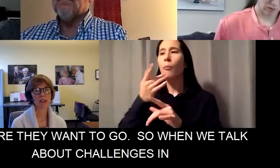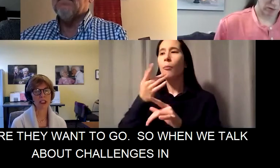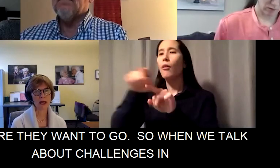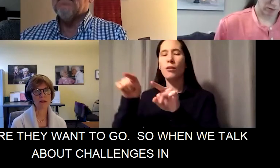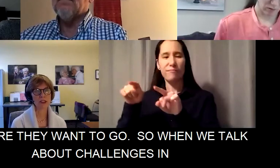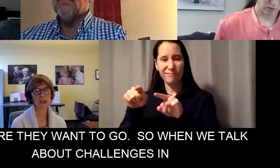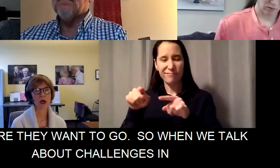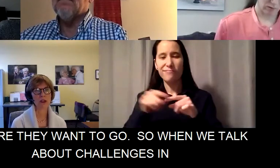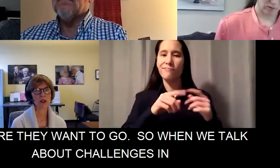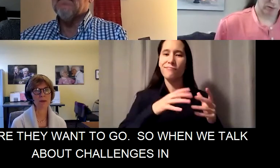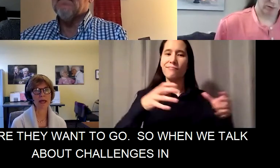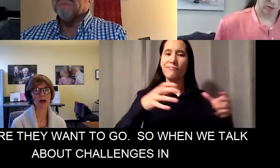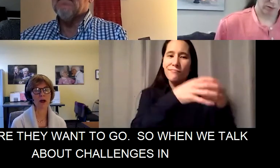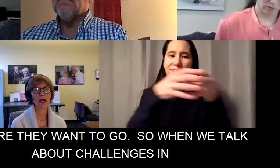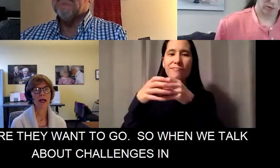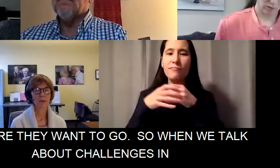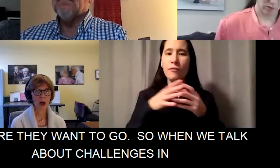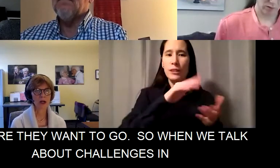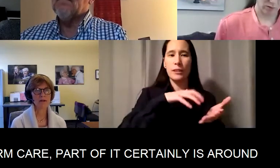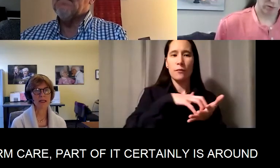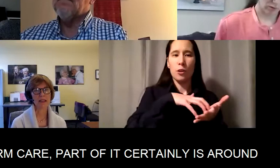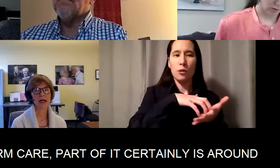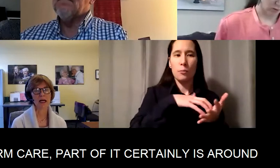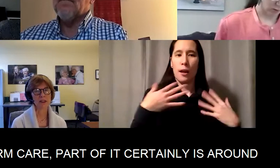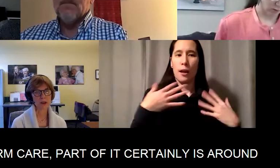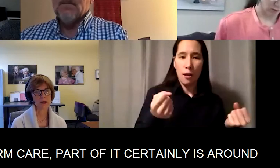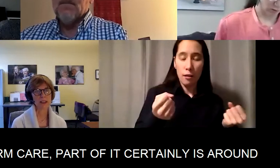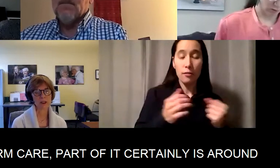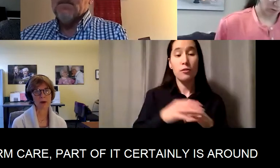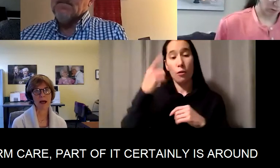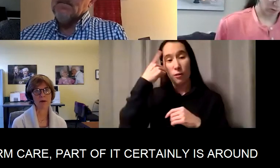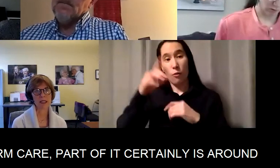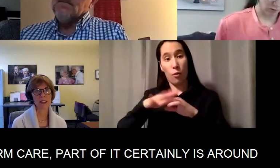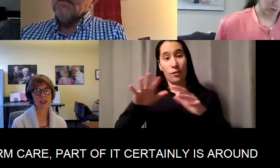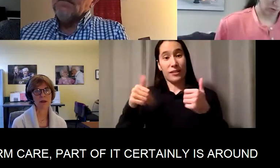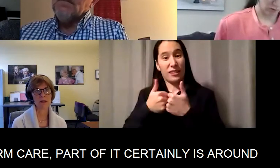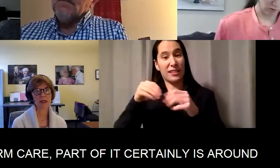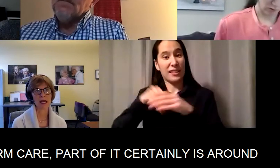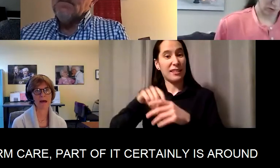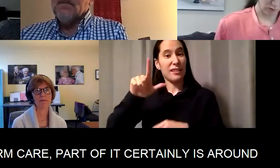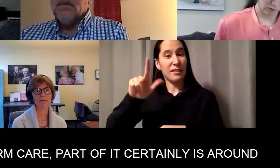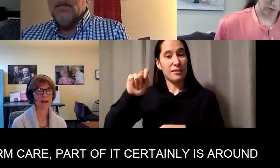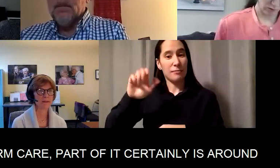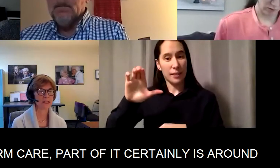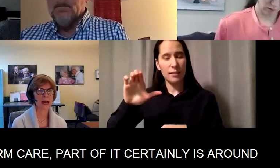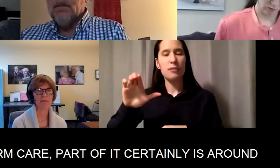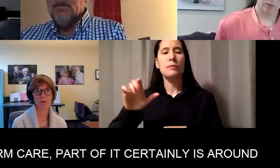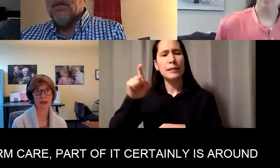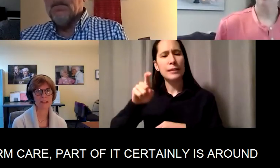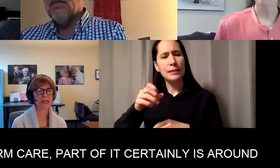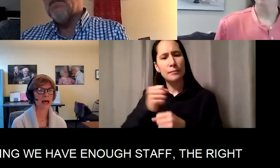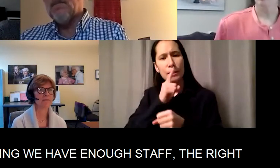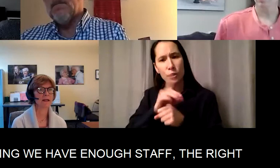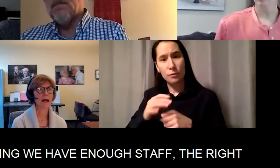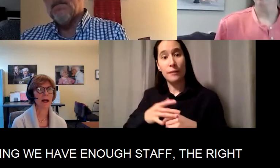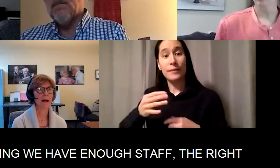talk about challenges in long-term care, part of it certainly is around ensuring we have enough staff,